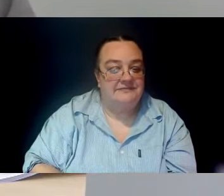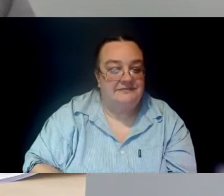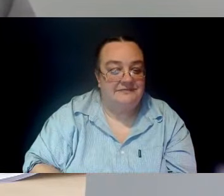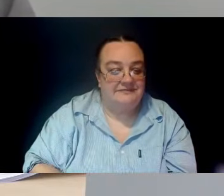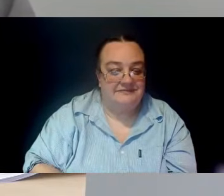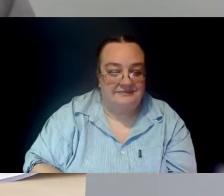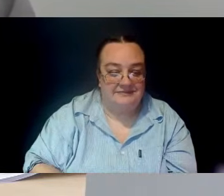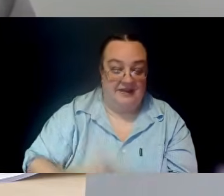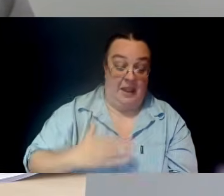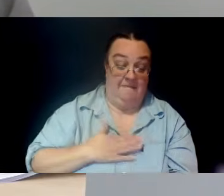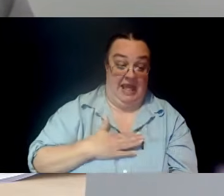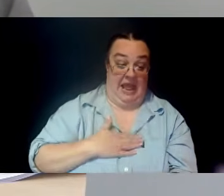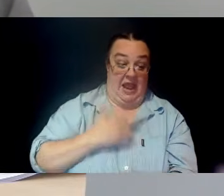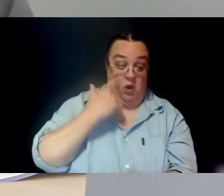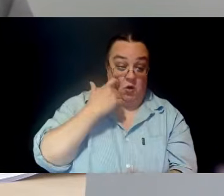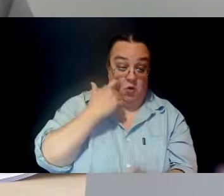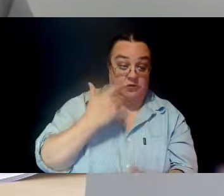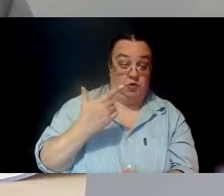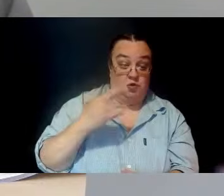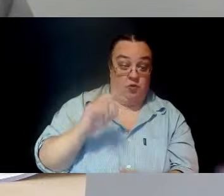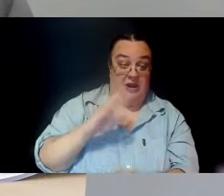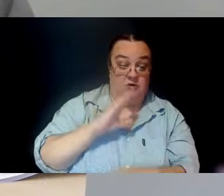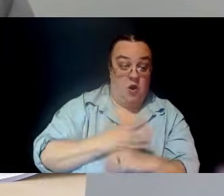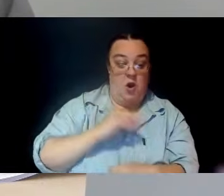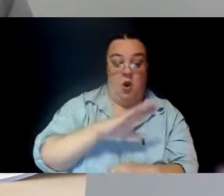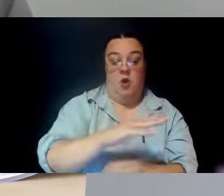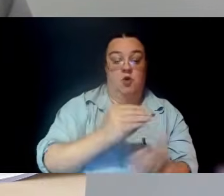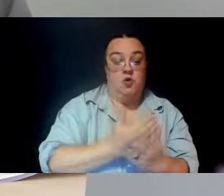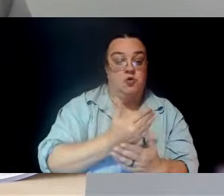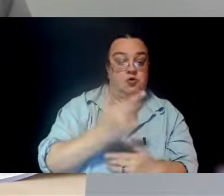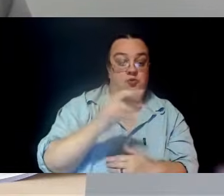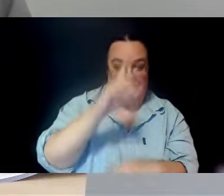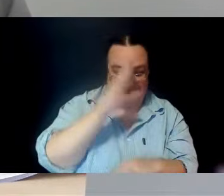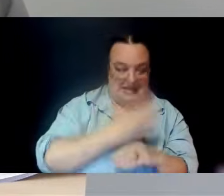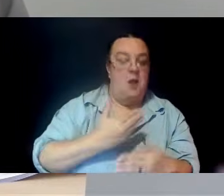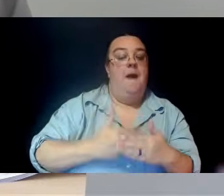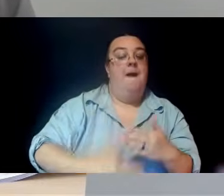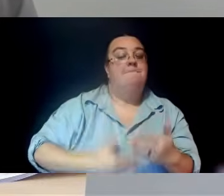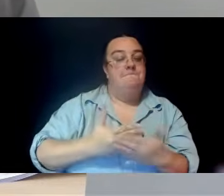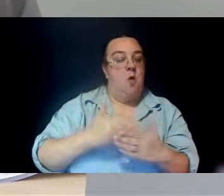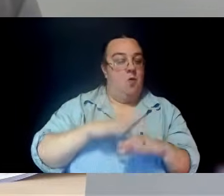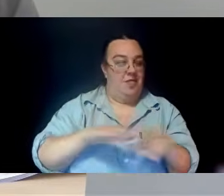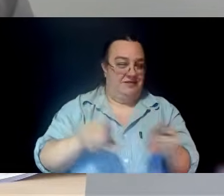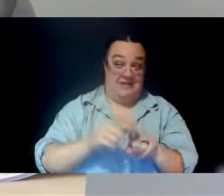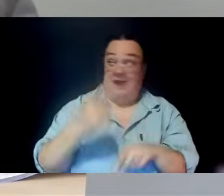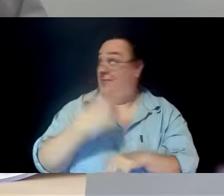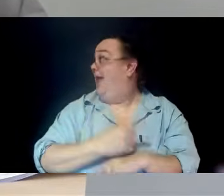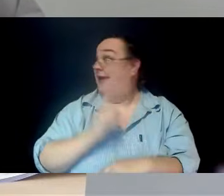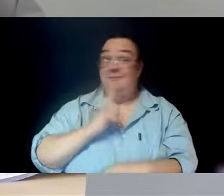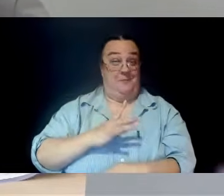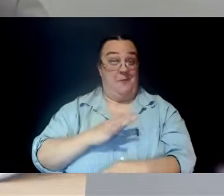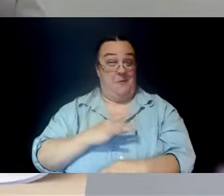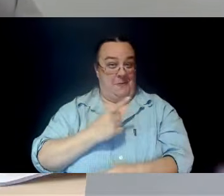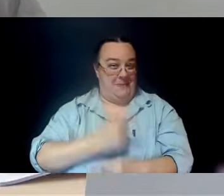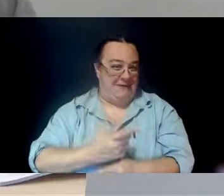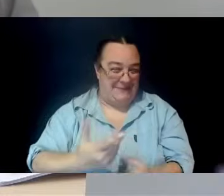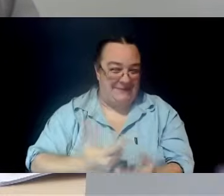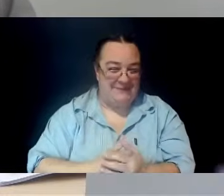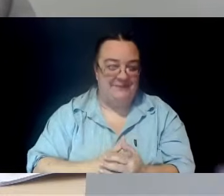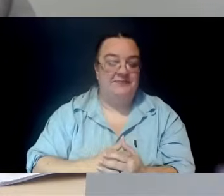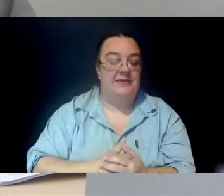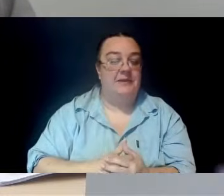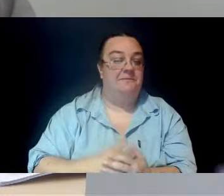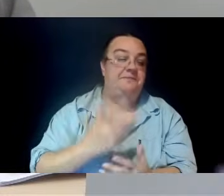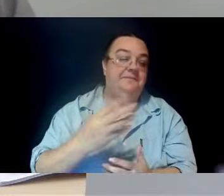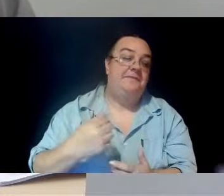my newest granddaughter and her newest grandson were born on the same day. So how cool is that? And